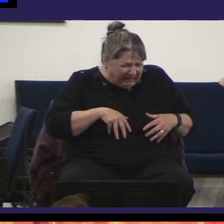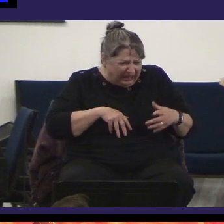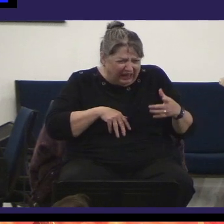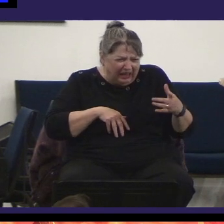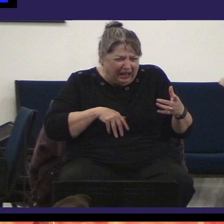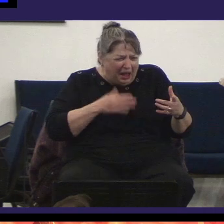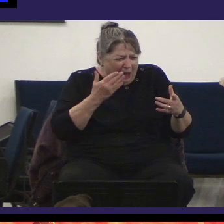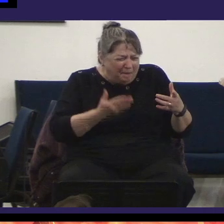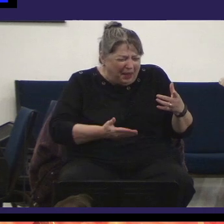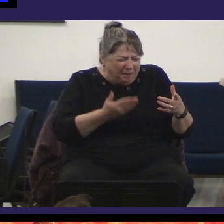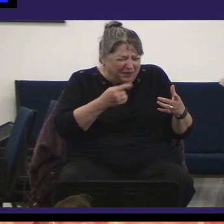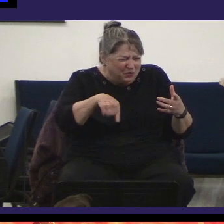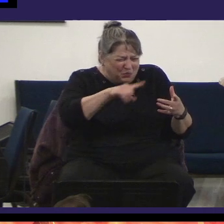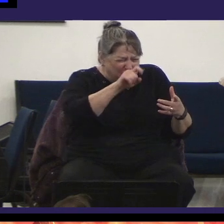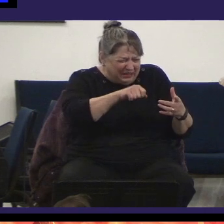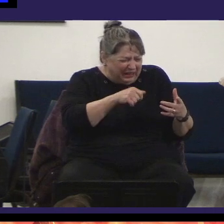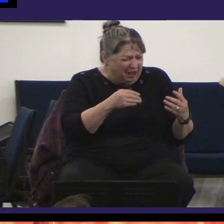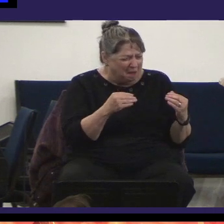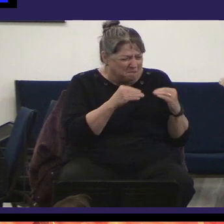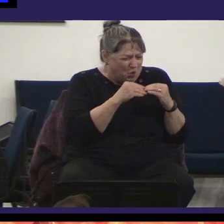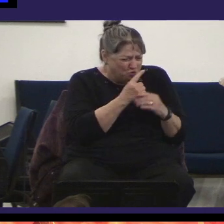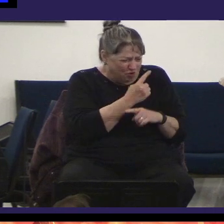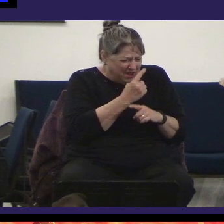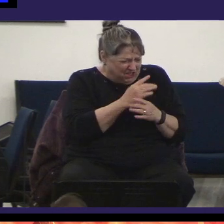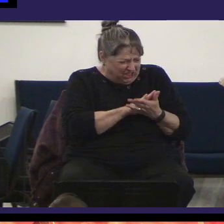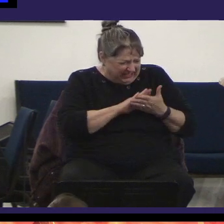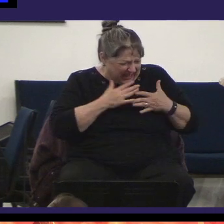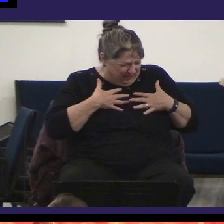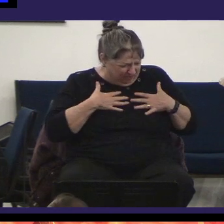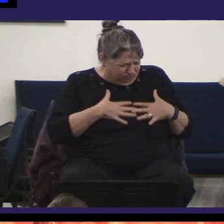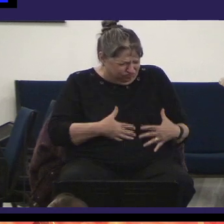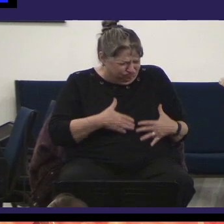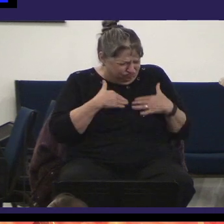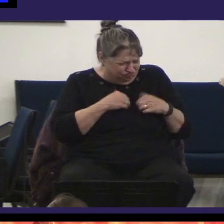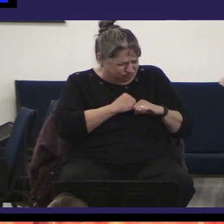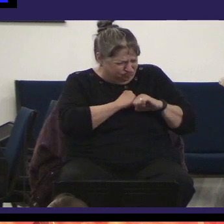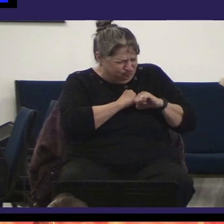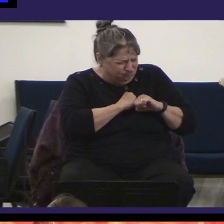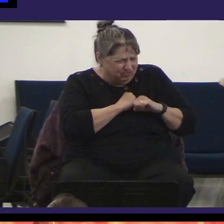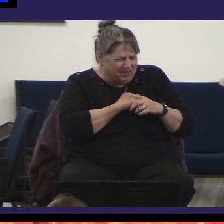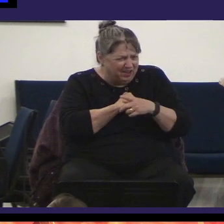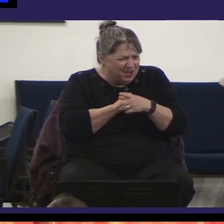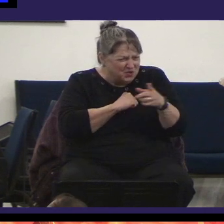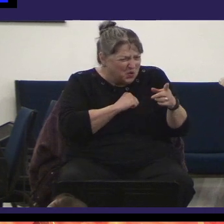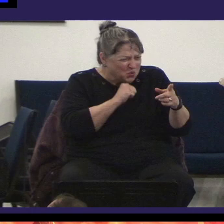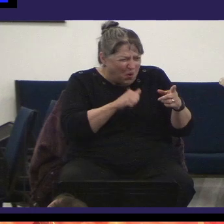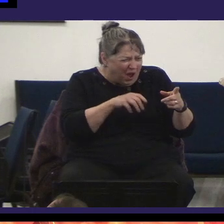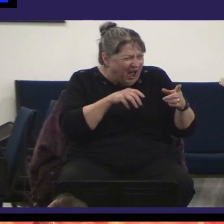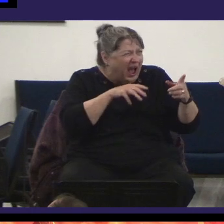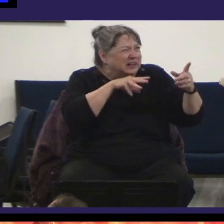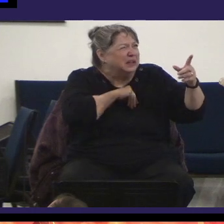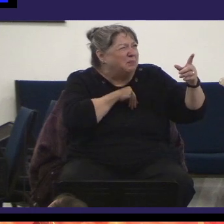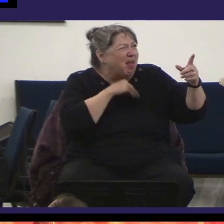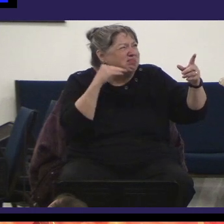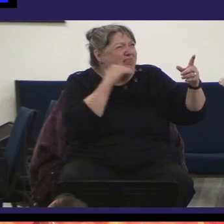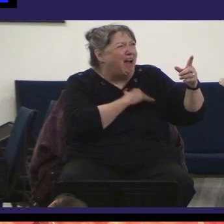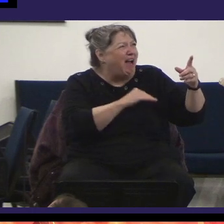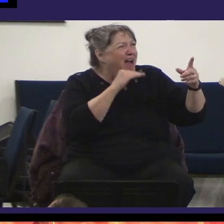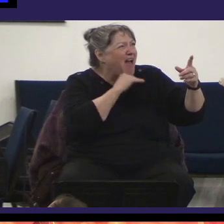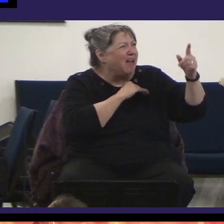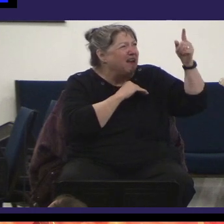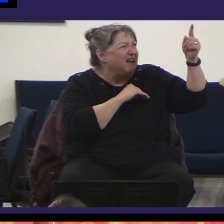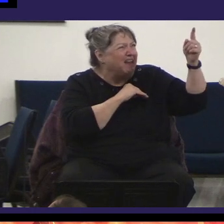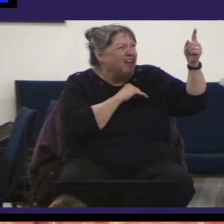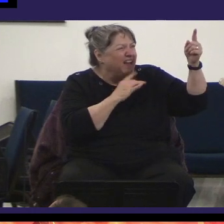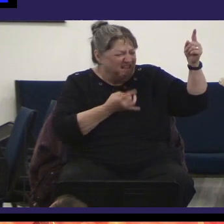to. And you're receiving the lie. You're believing that you're not of God or that there is no hope for you. No hope whatsoever because of